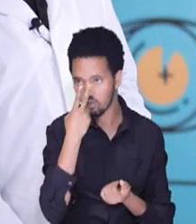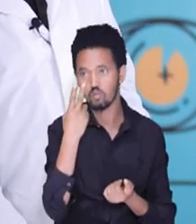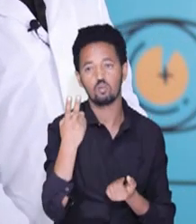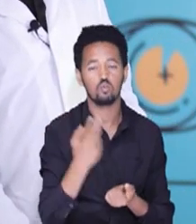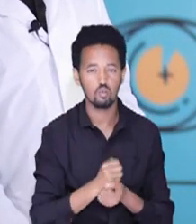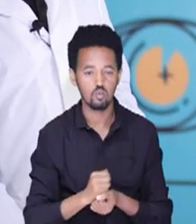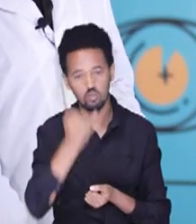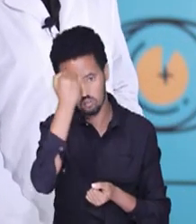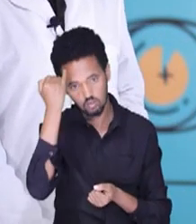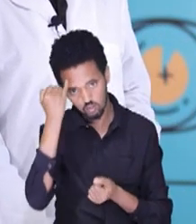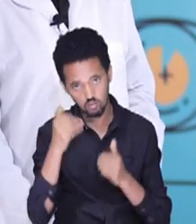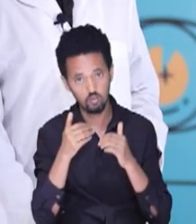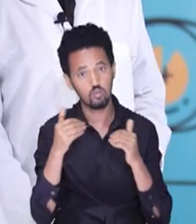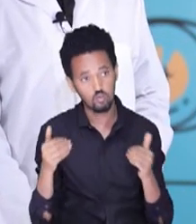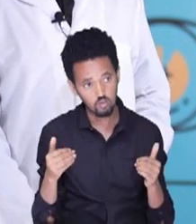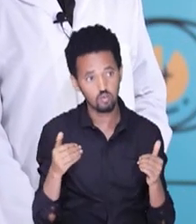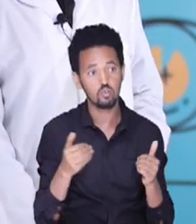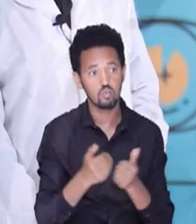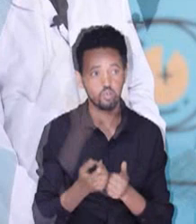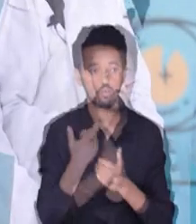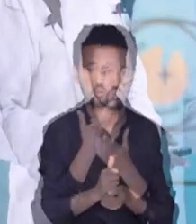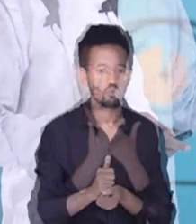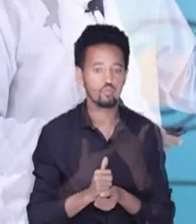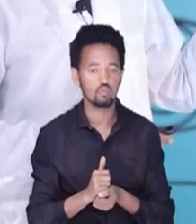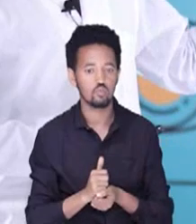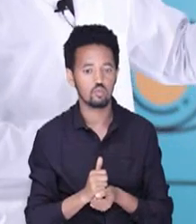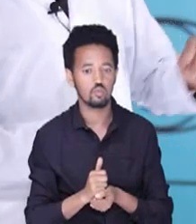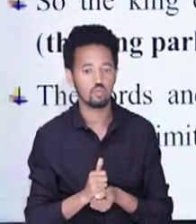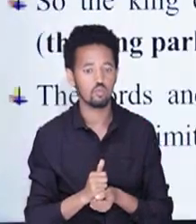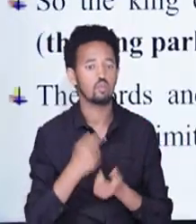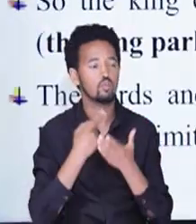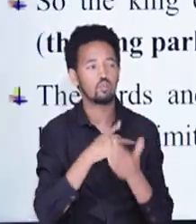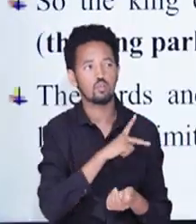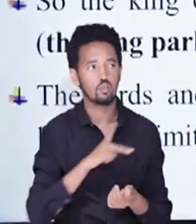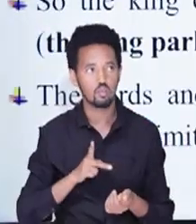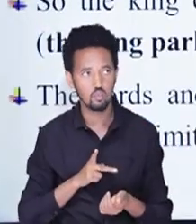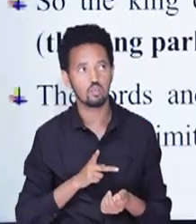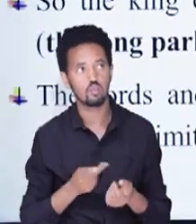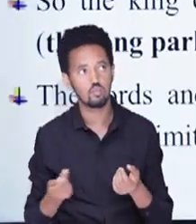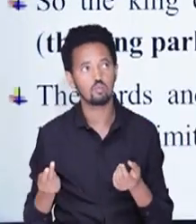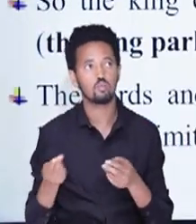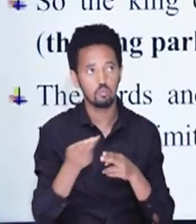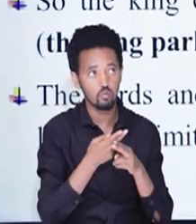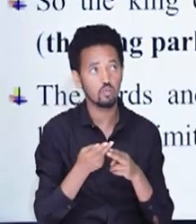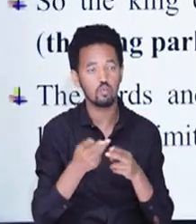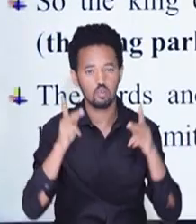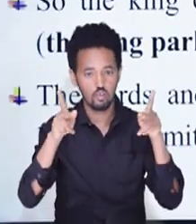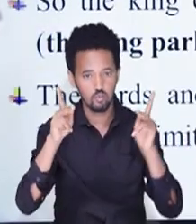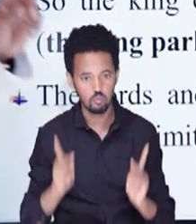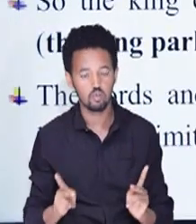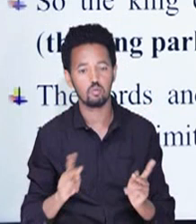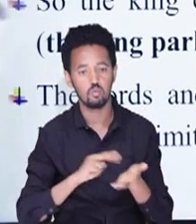like Catholic for the Scots Presbyterianism. Then the king dissolved the short parliament. The short